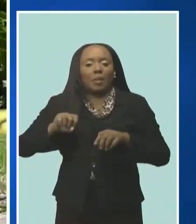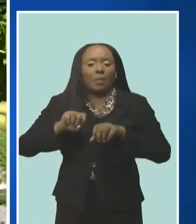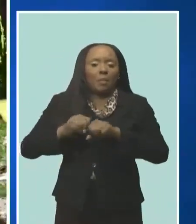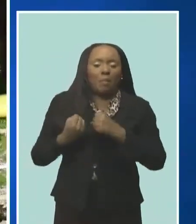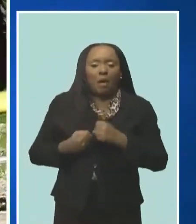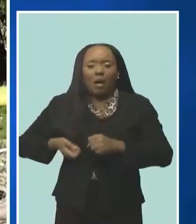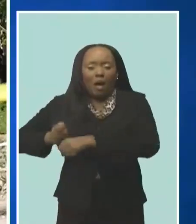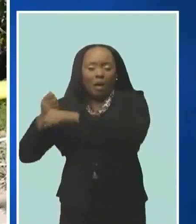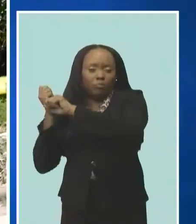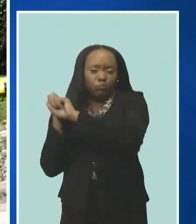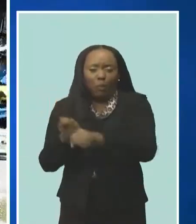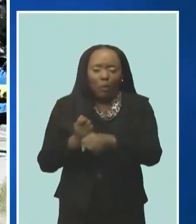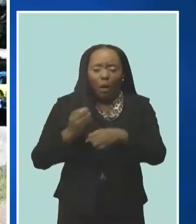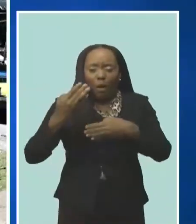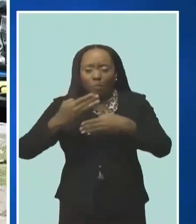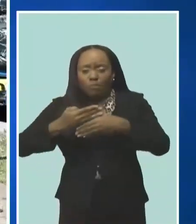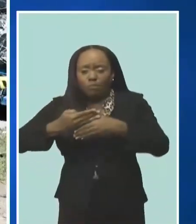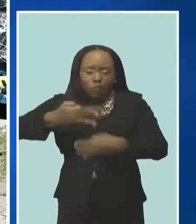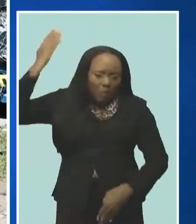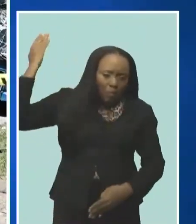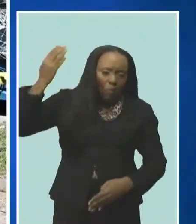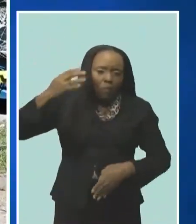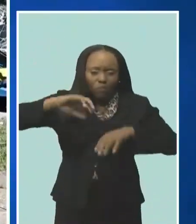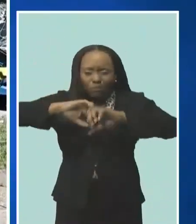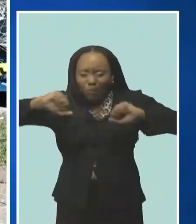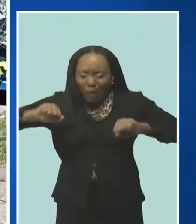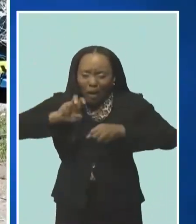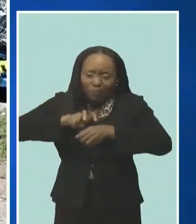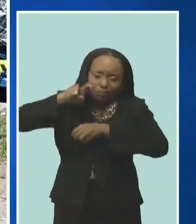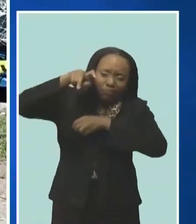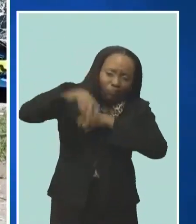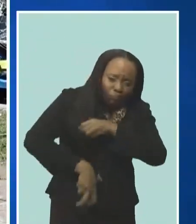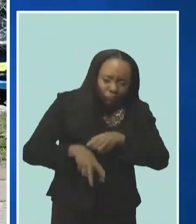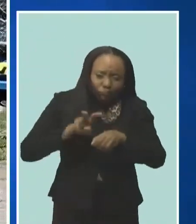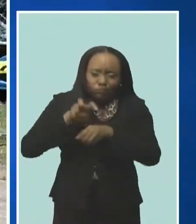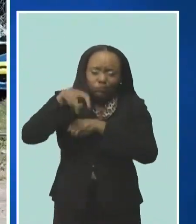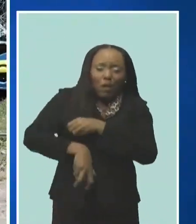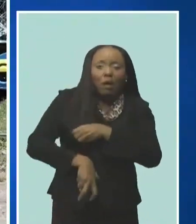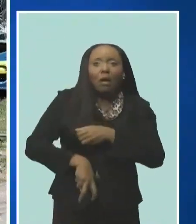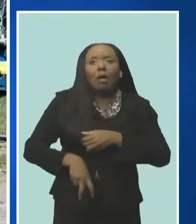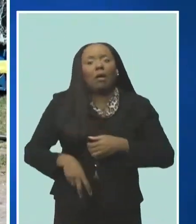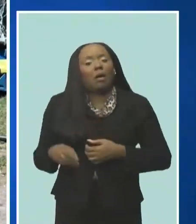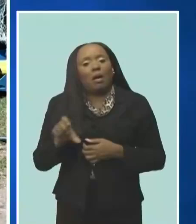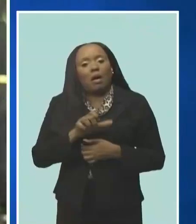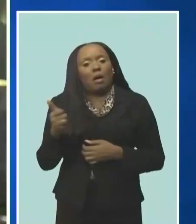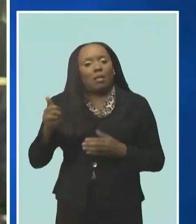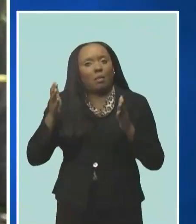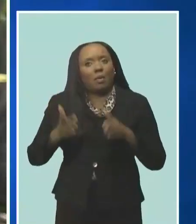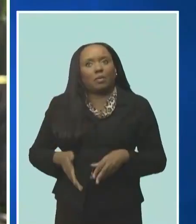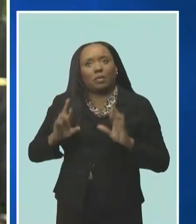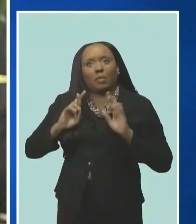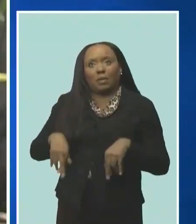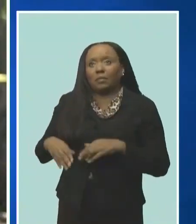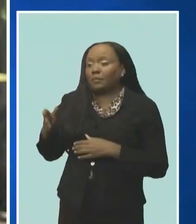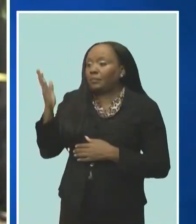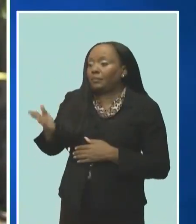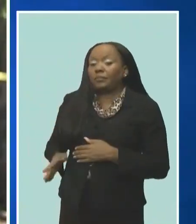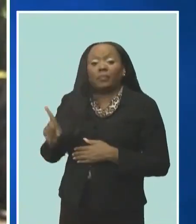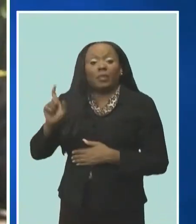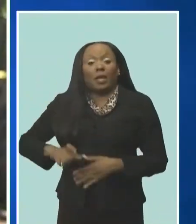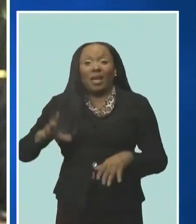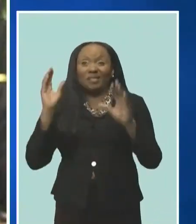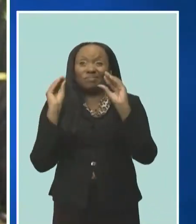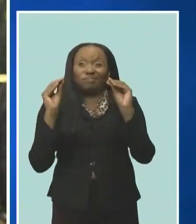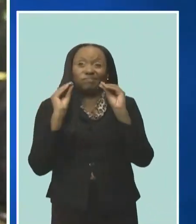out. CEO of the Transport Board, Fabian Wharton, responded to this particular concern. Maybe we should do some more education